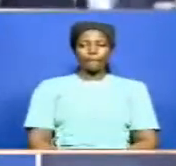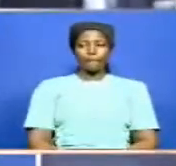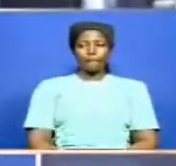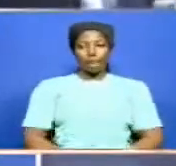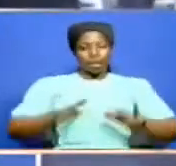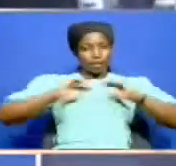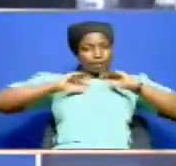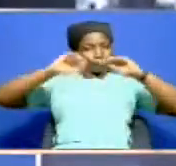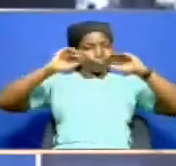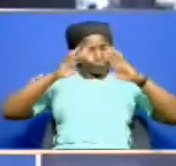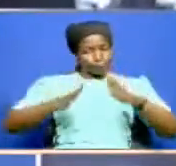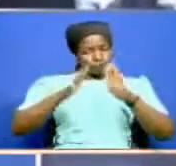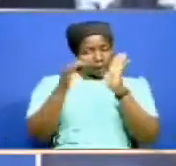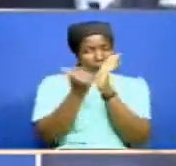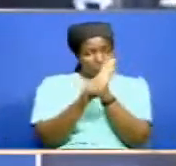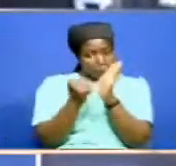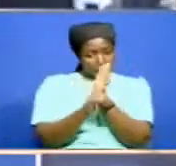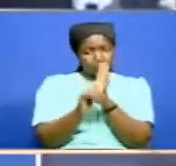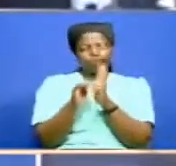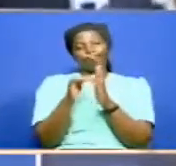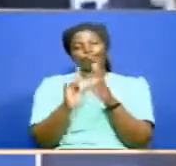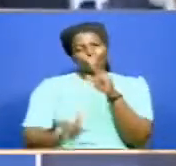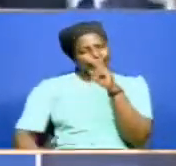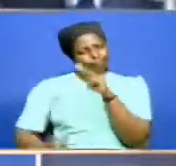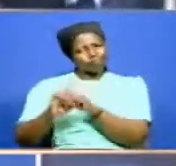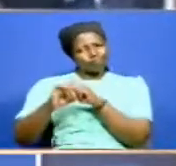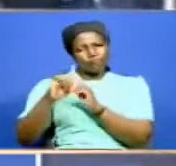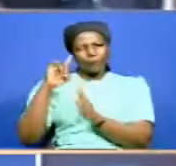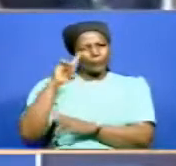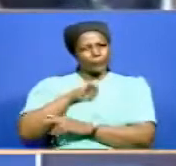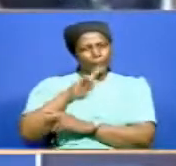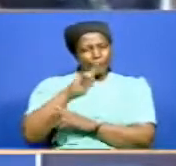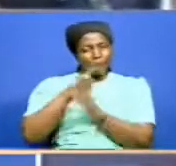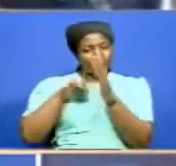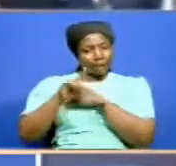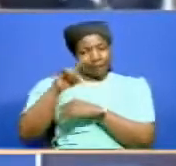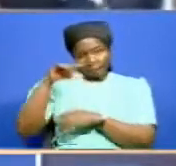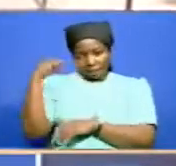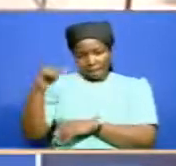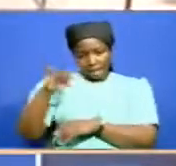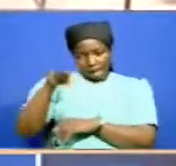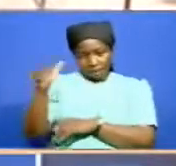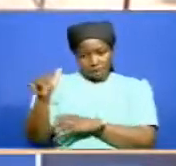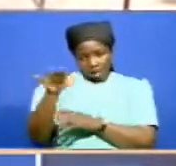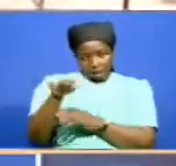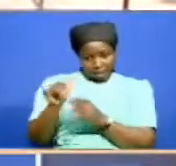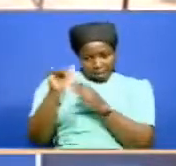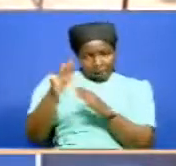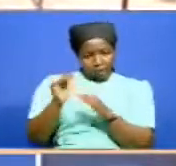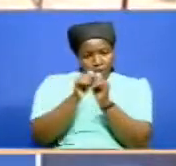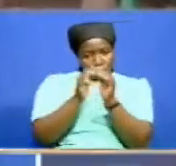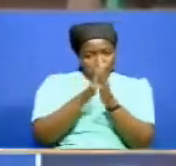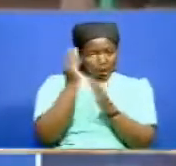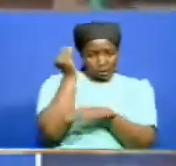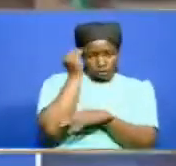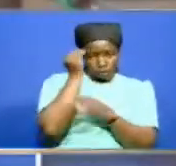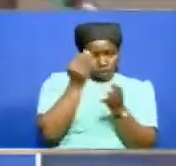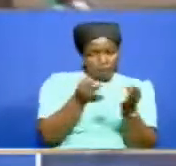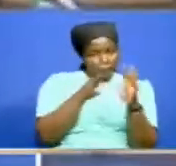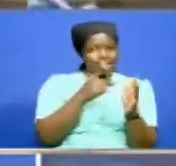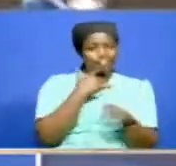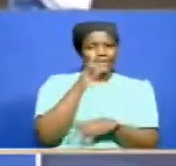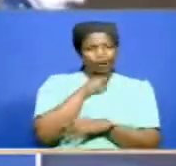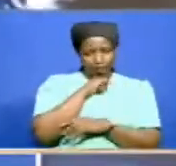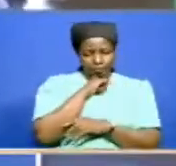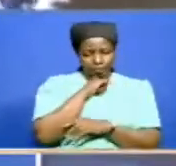A teacher's crisis is looming in Garissa County, according to area leaders and education officials. It is